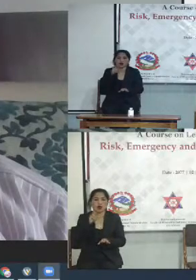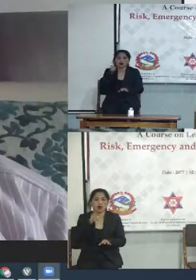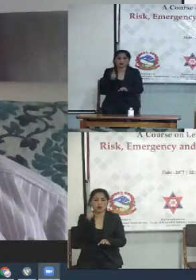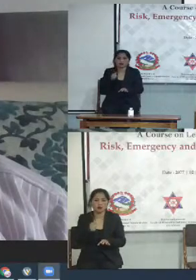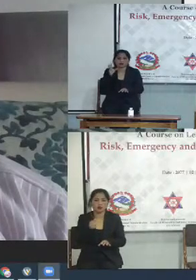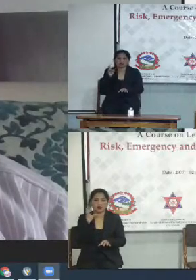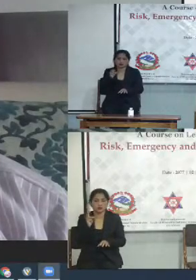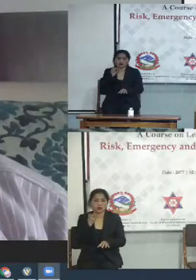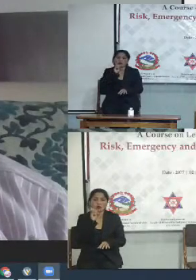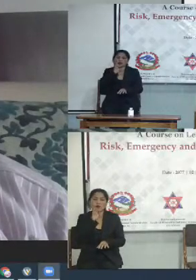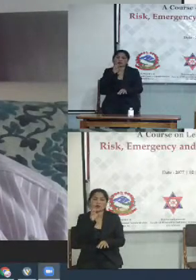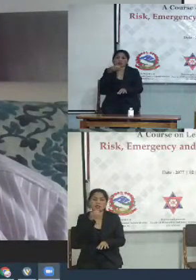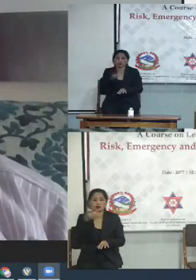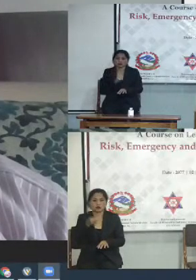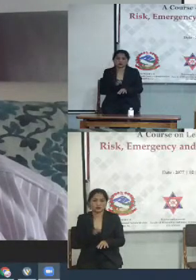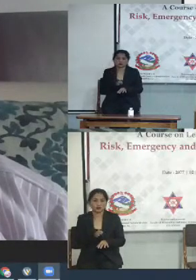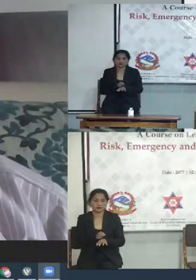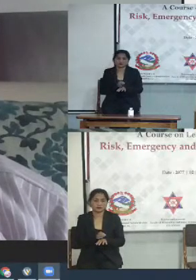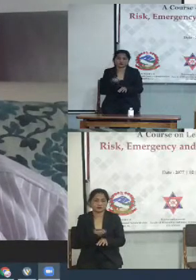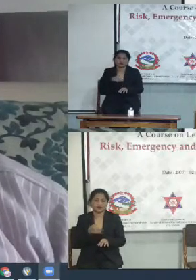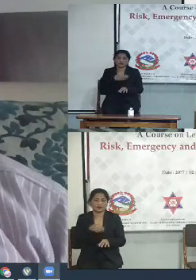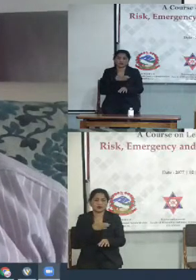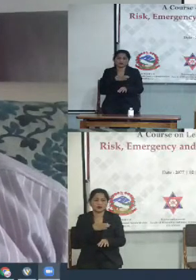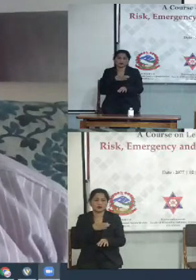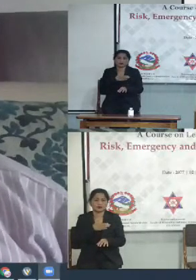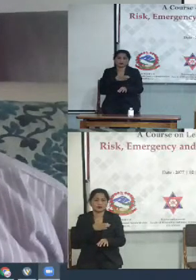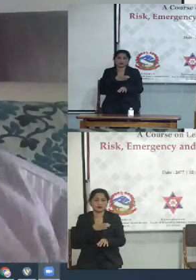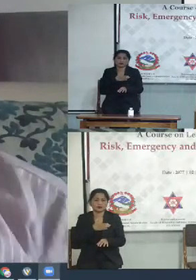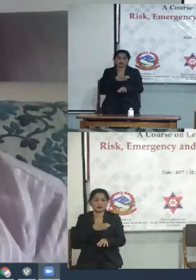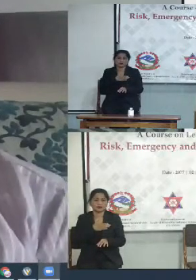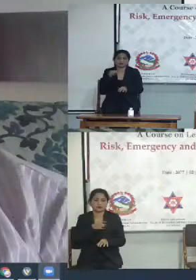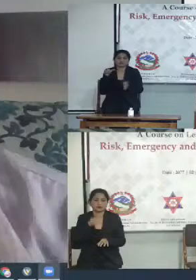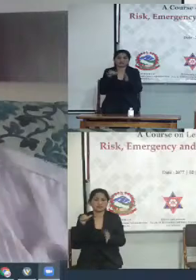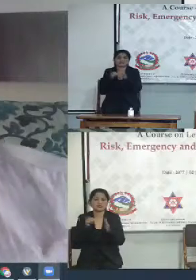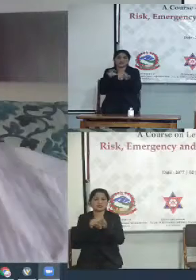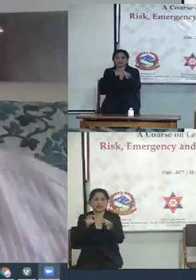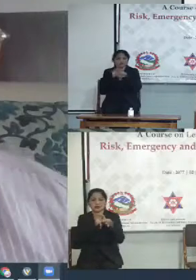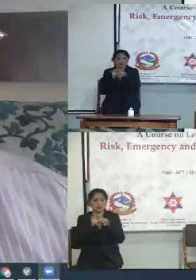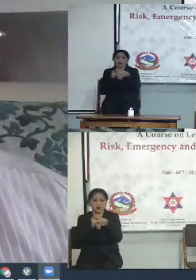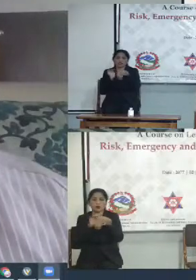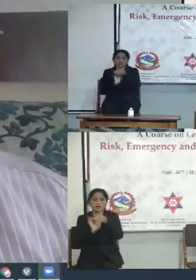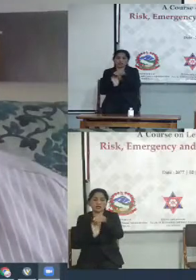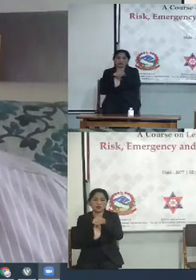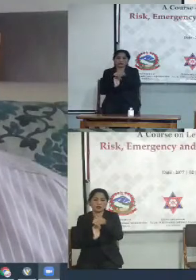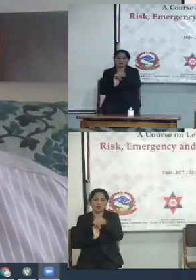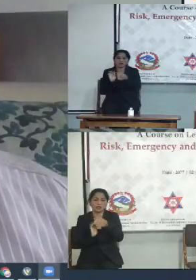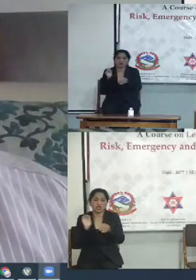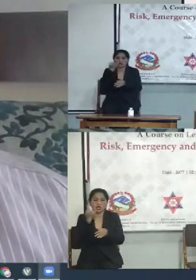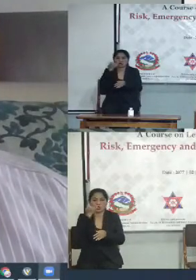District Coordination Committee member from Solukhumbu,